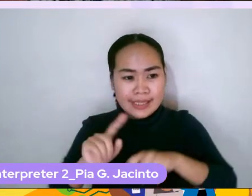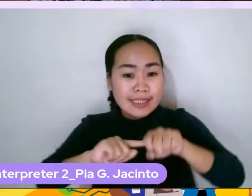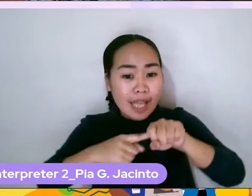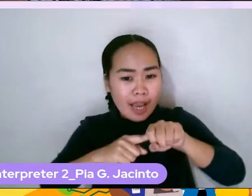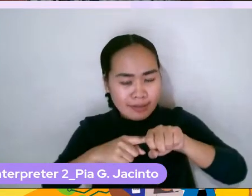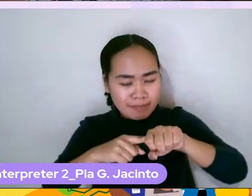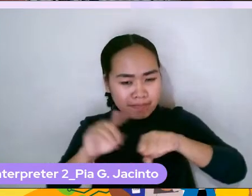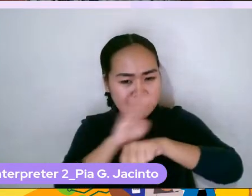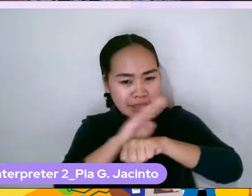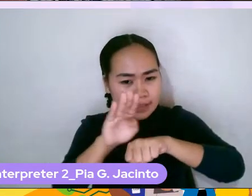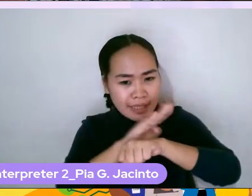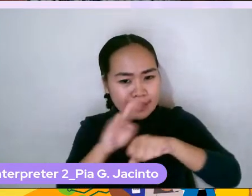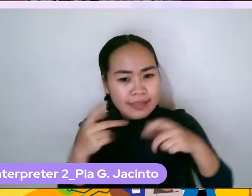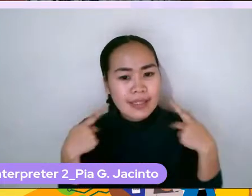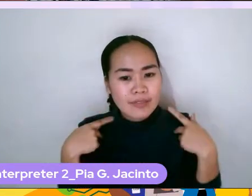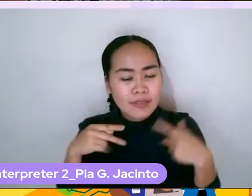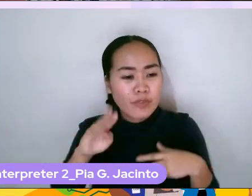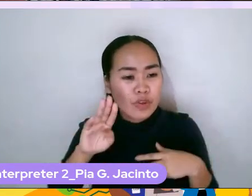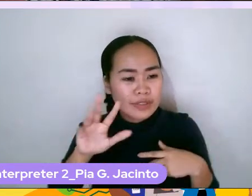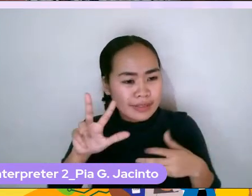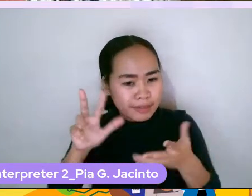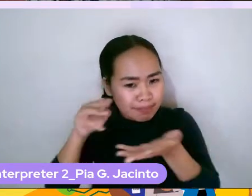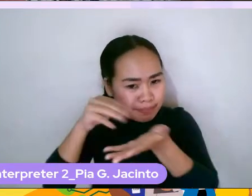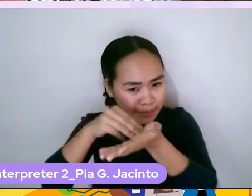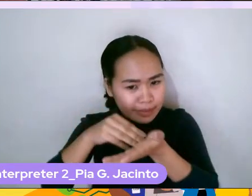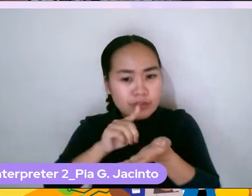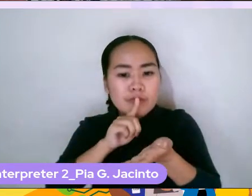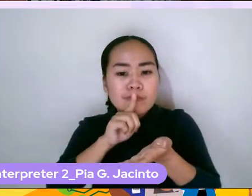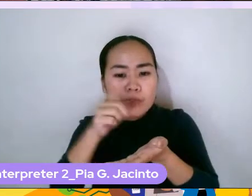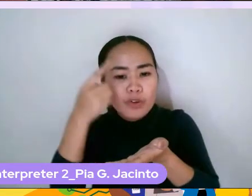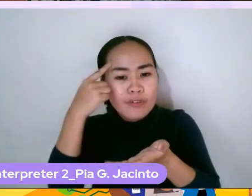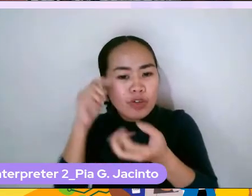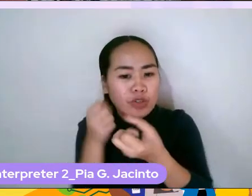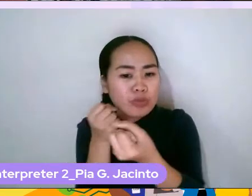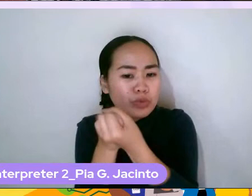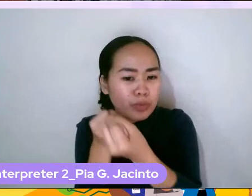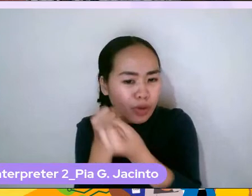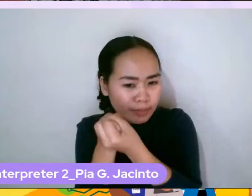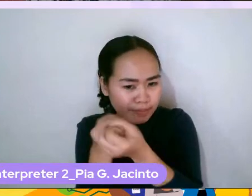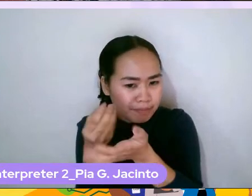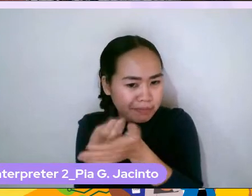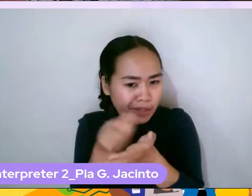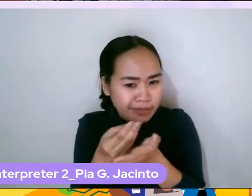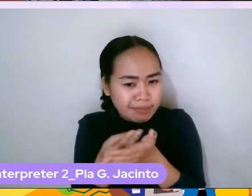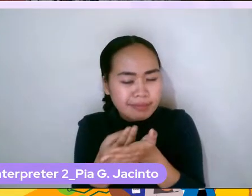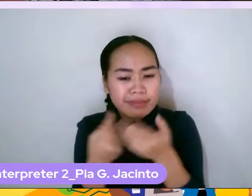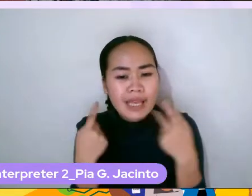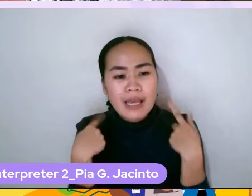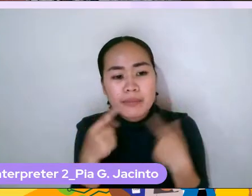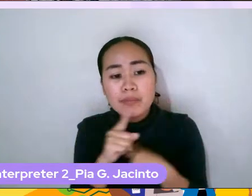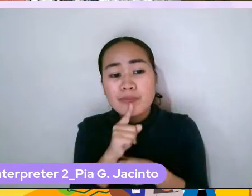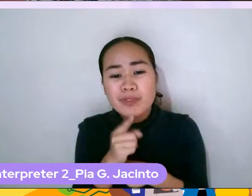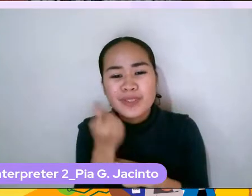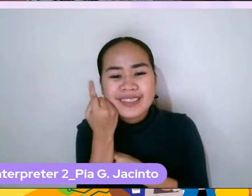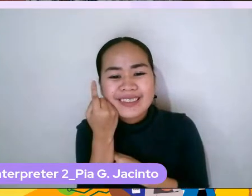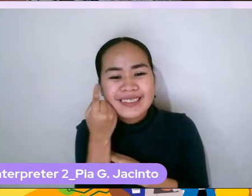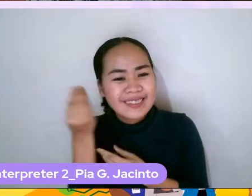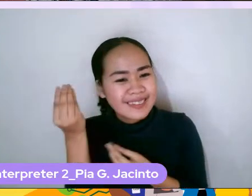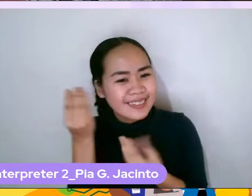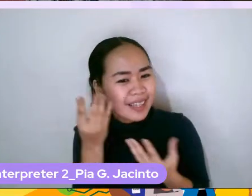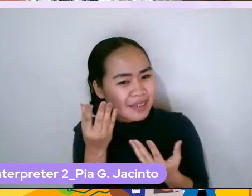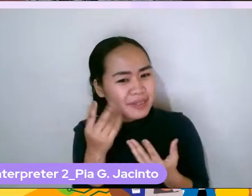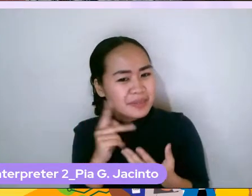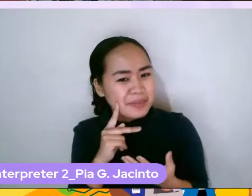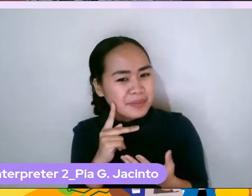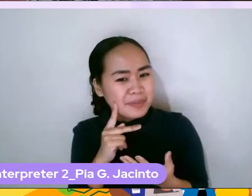grants funded. So some of them are yung nabanggit kanina ni Ms. Kat, yung mga